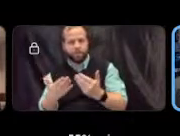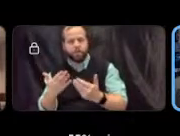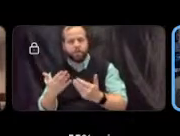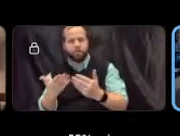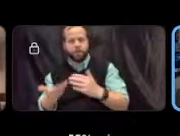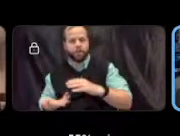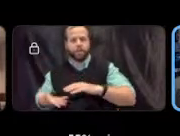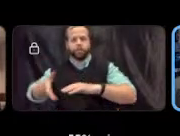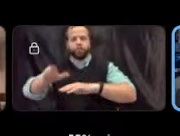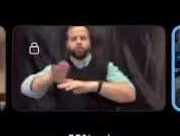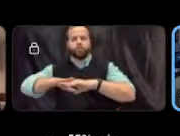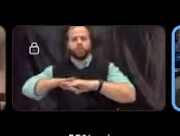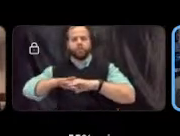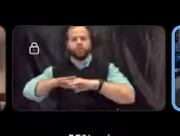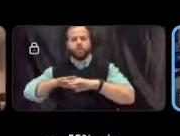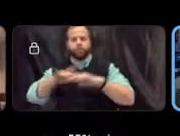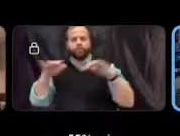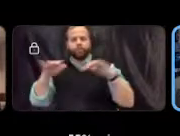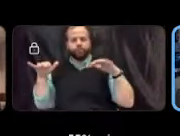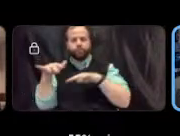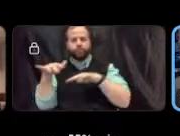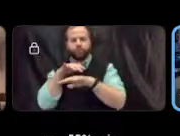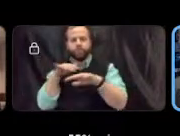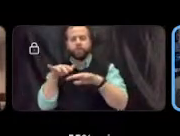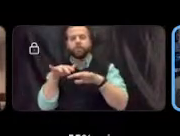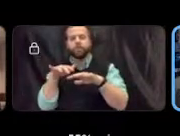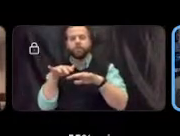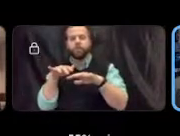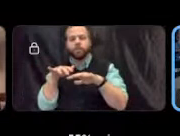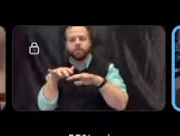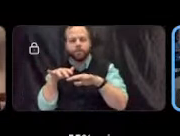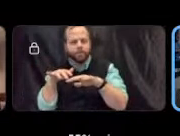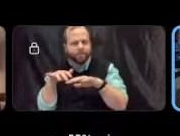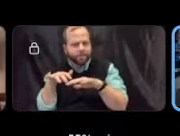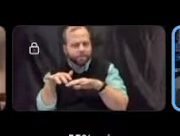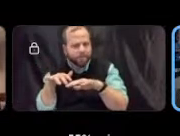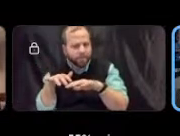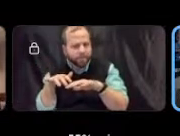density just to residential mid-density would be appropriate.